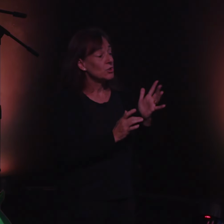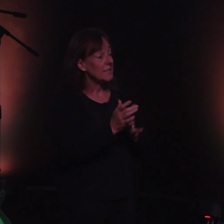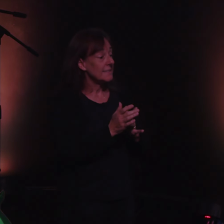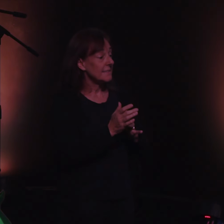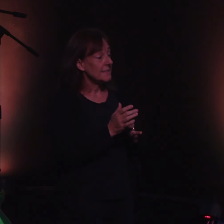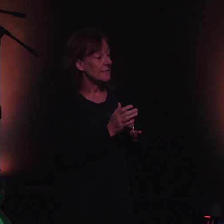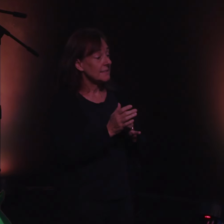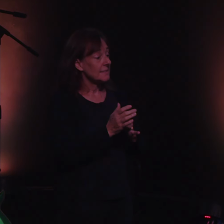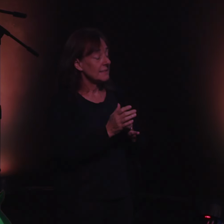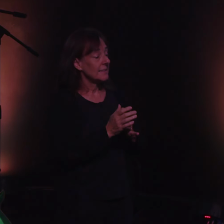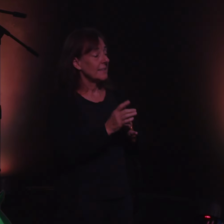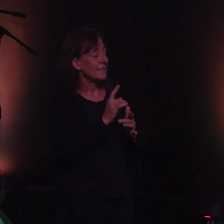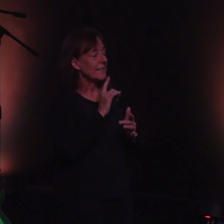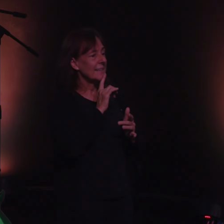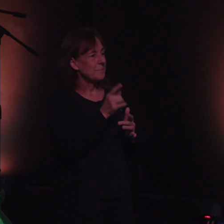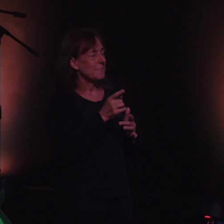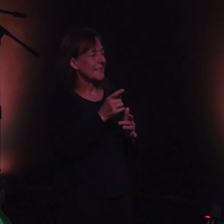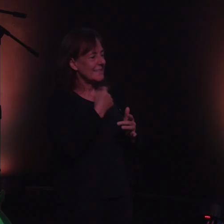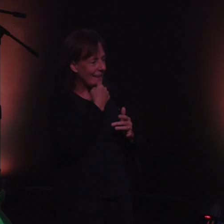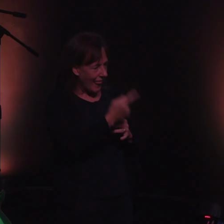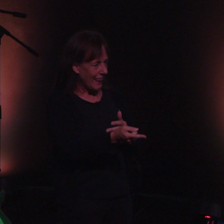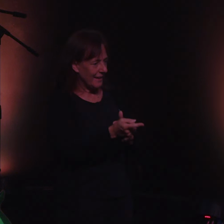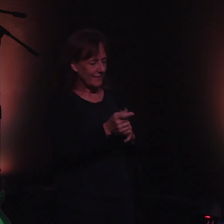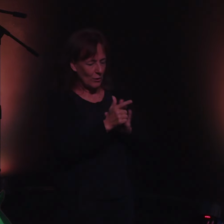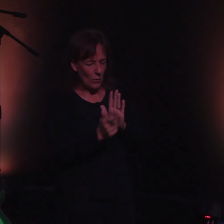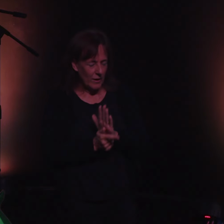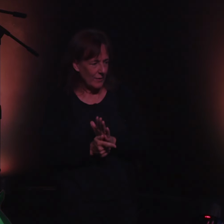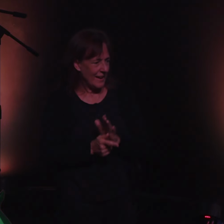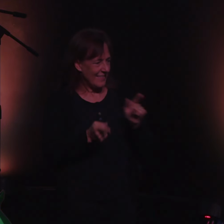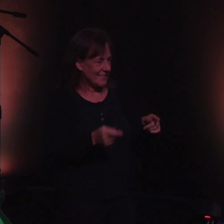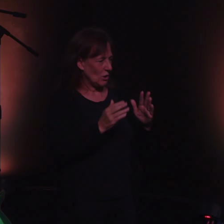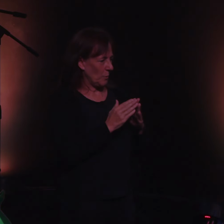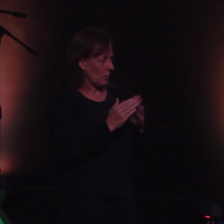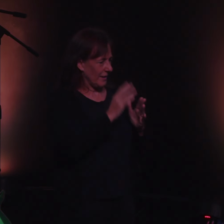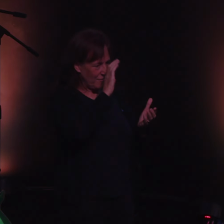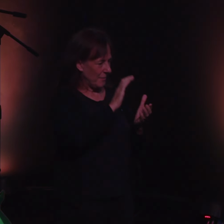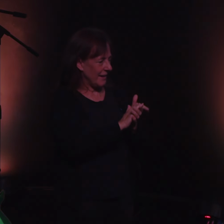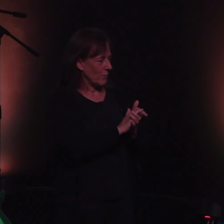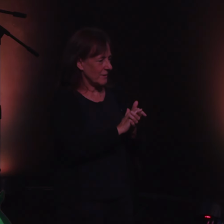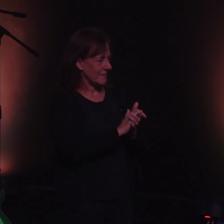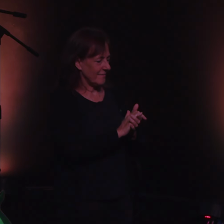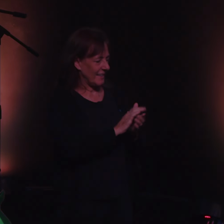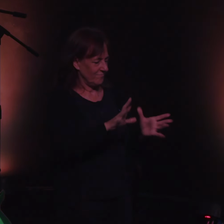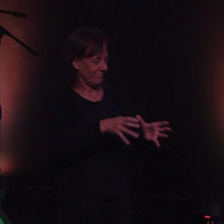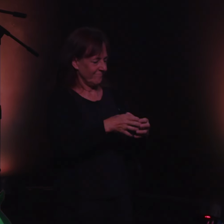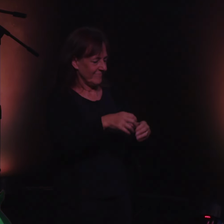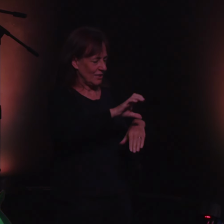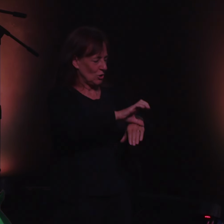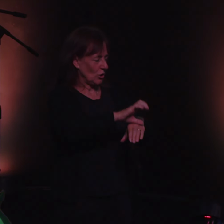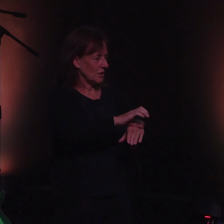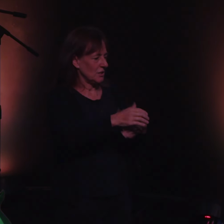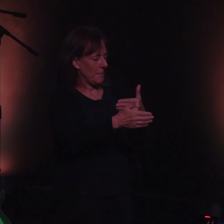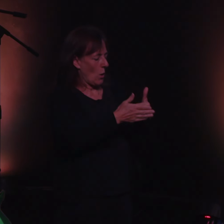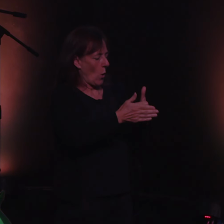Jesus is inferring that the community of believers, the ecclesia, the church, should be in